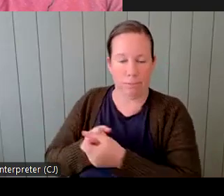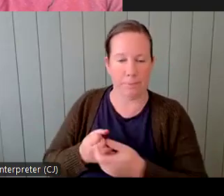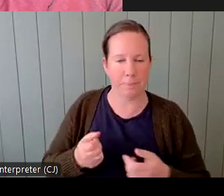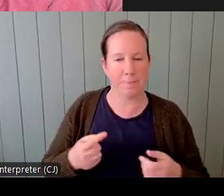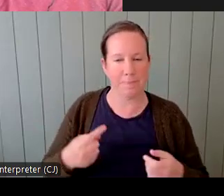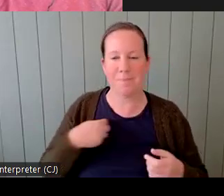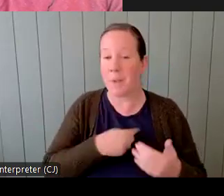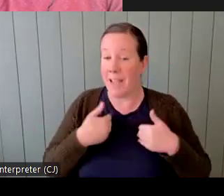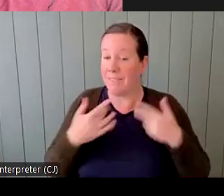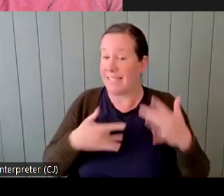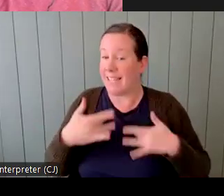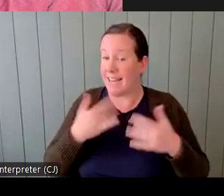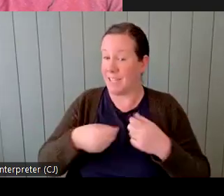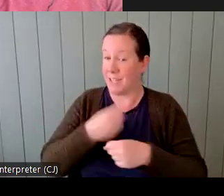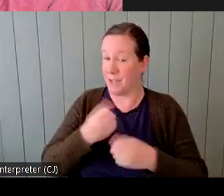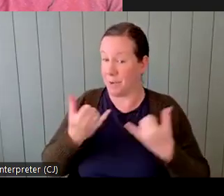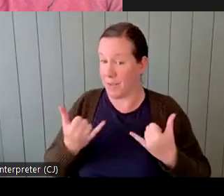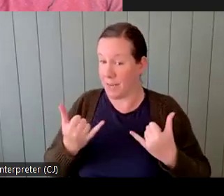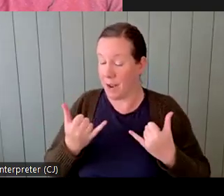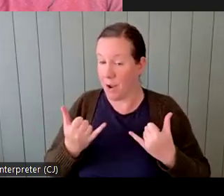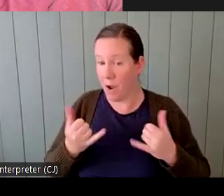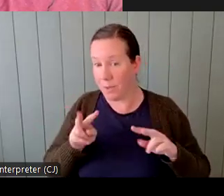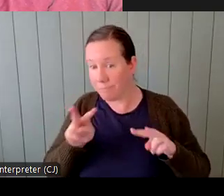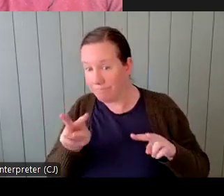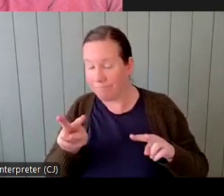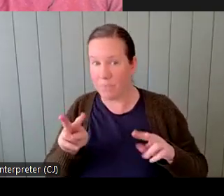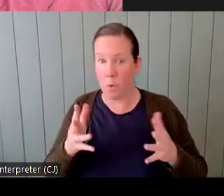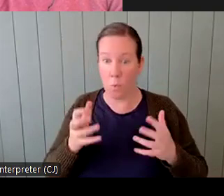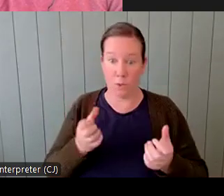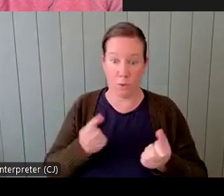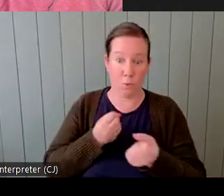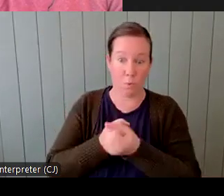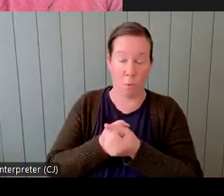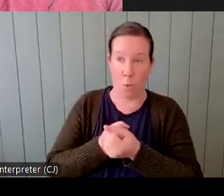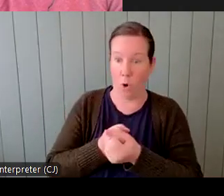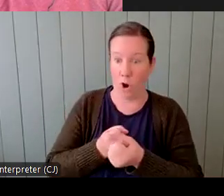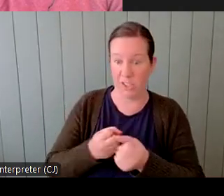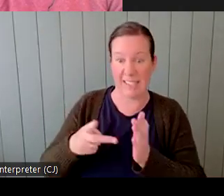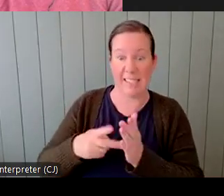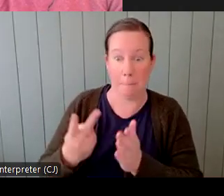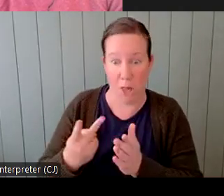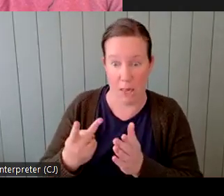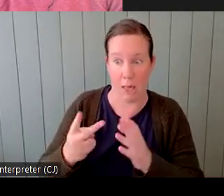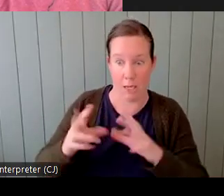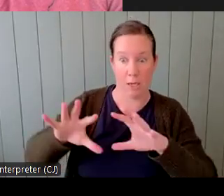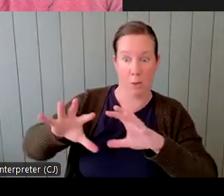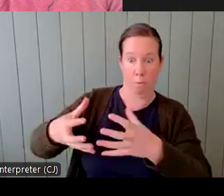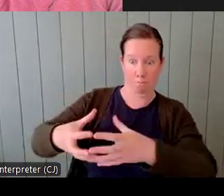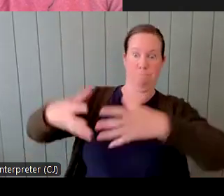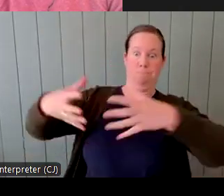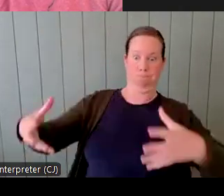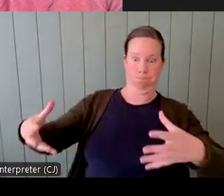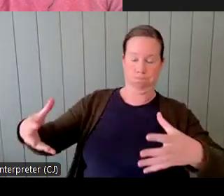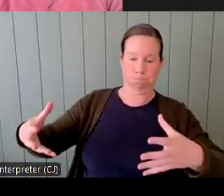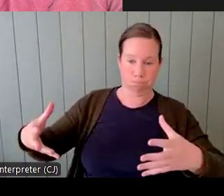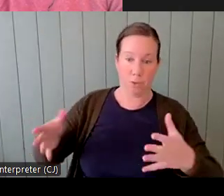ahead where we are looking at supporting double the amount of founders we have supported in the last decade. So we were looking at supporting